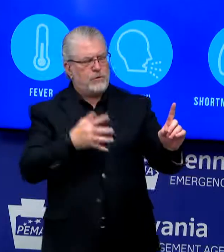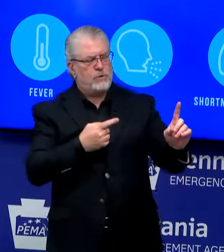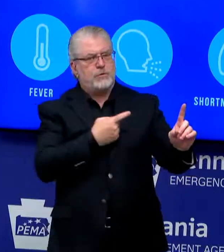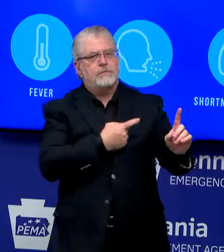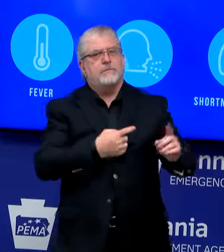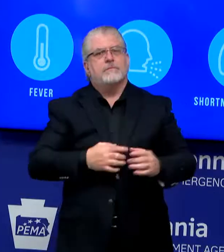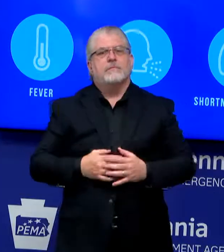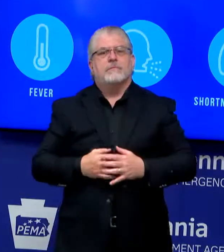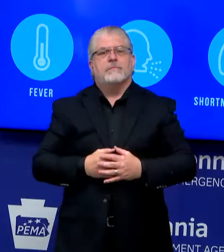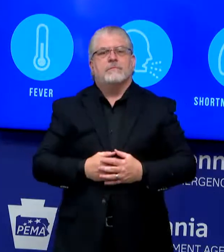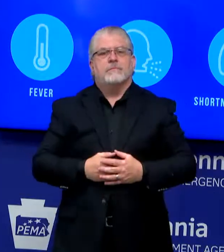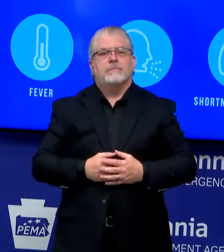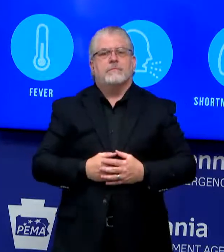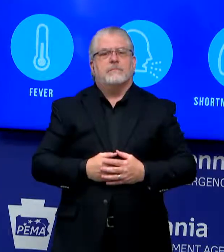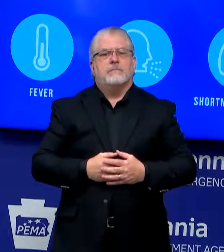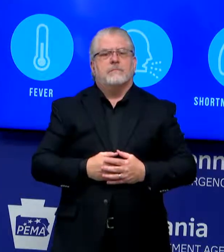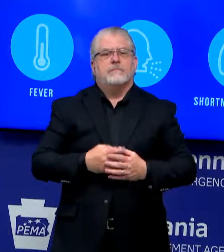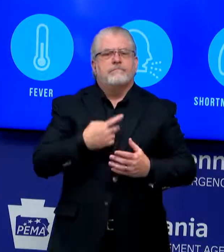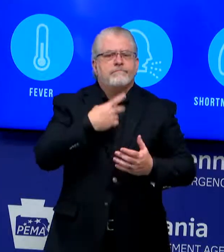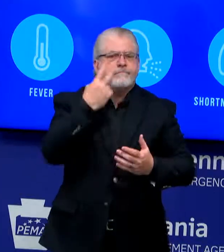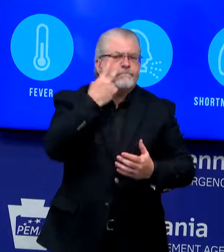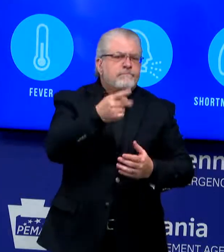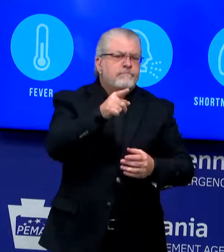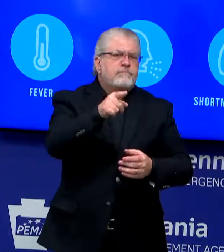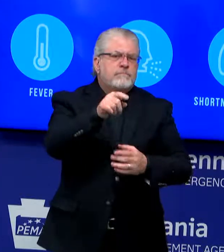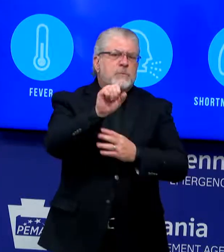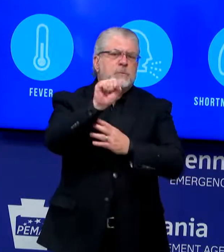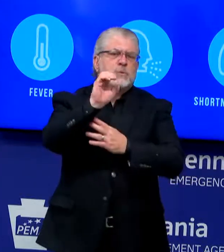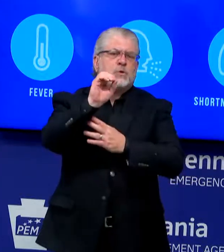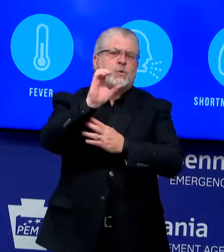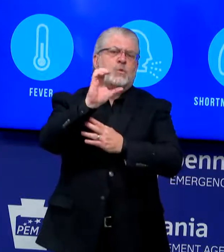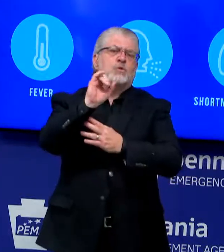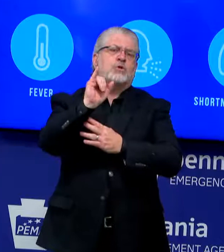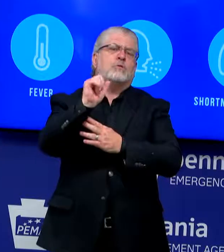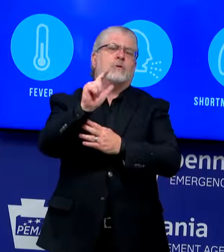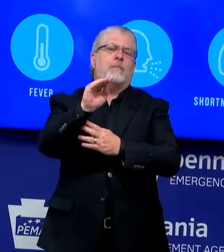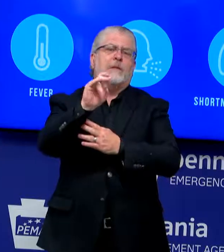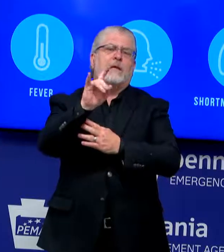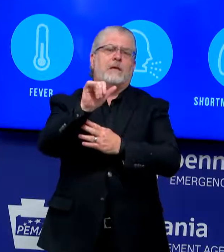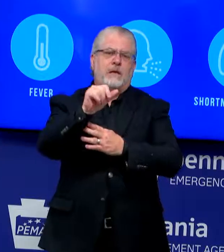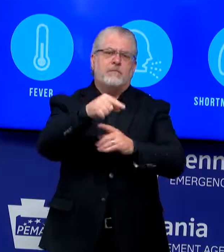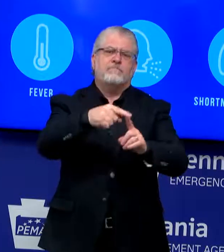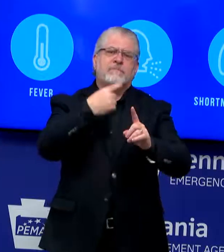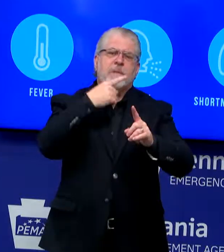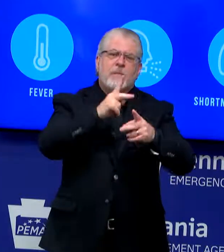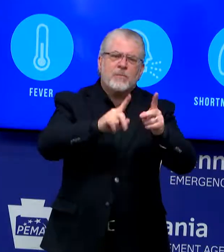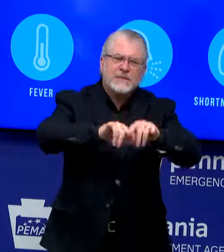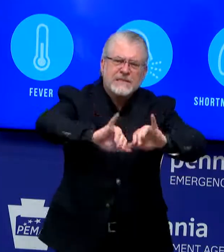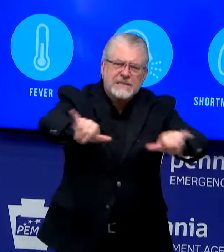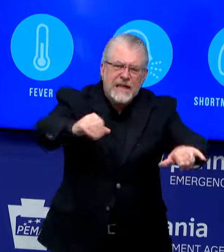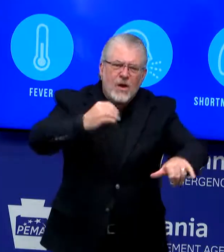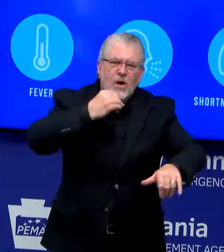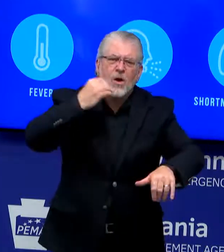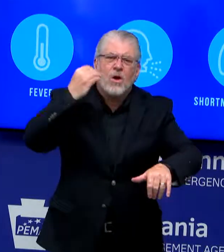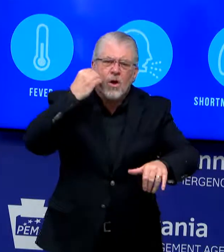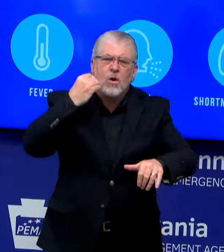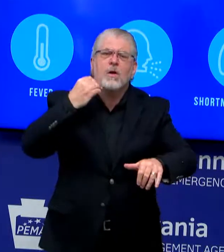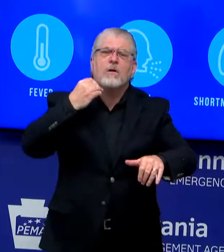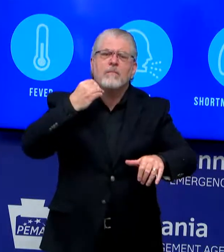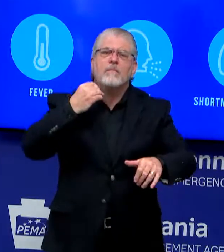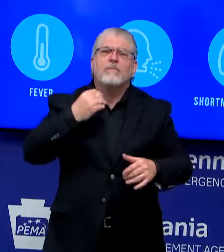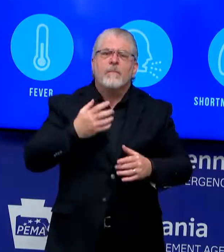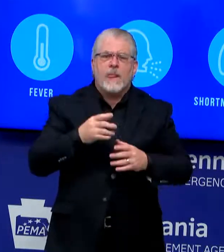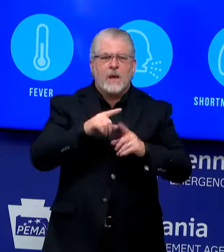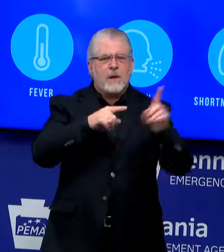the statewide stay-at-home order, a number of people in areas with a sizable amount of COVID-19 cases like Pittsburgh